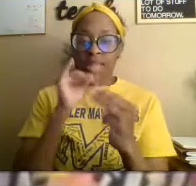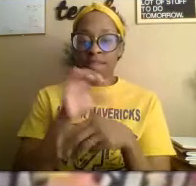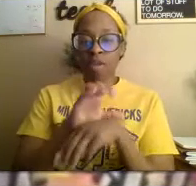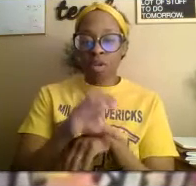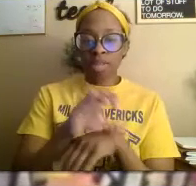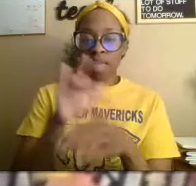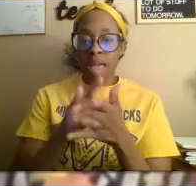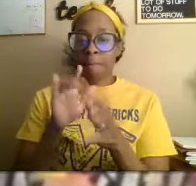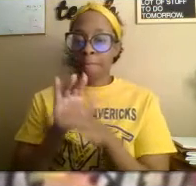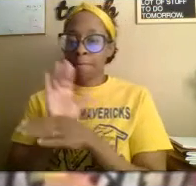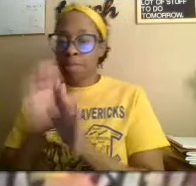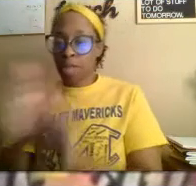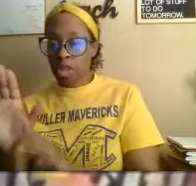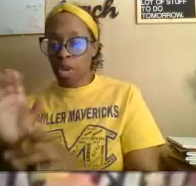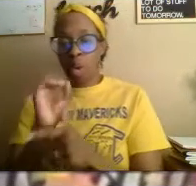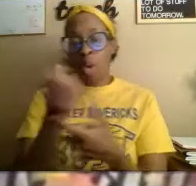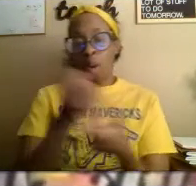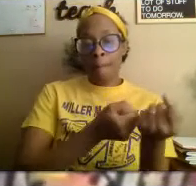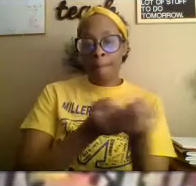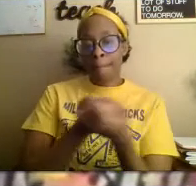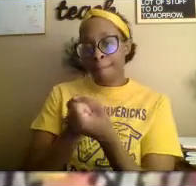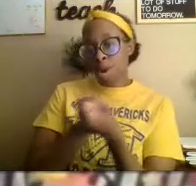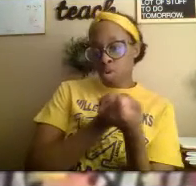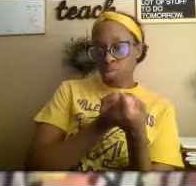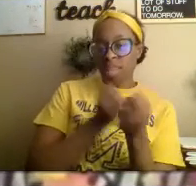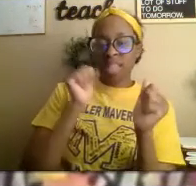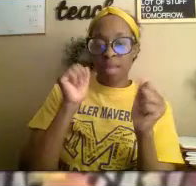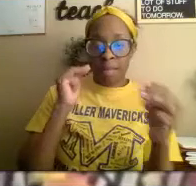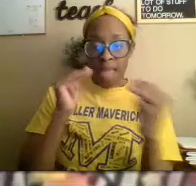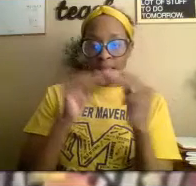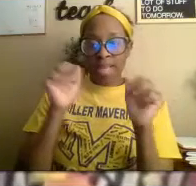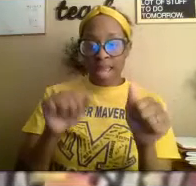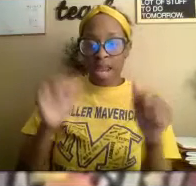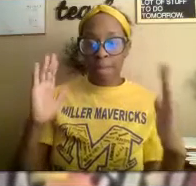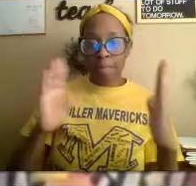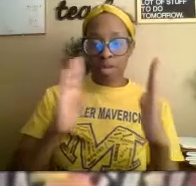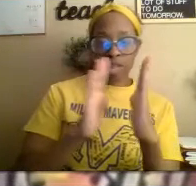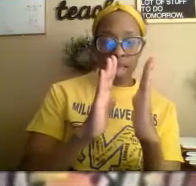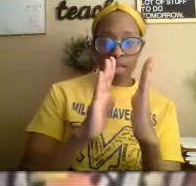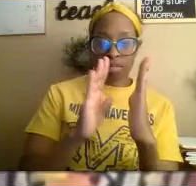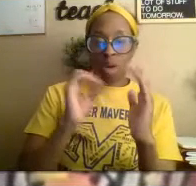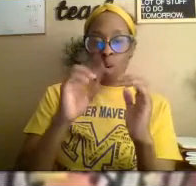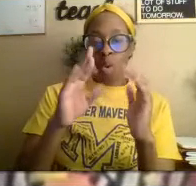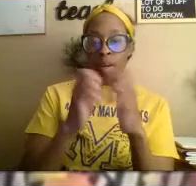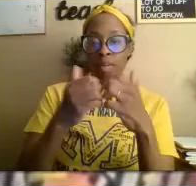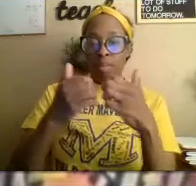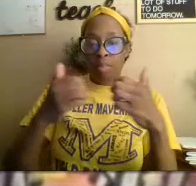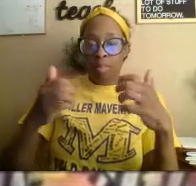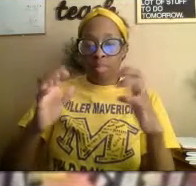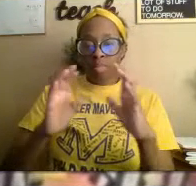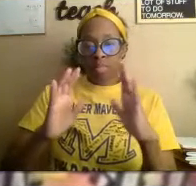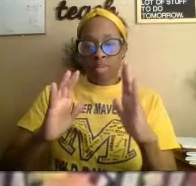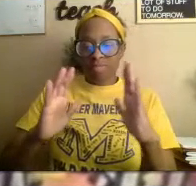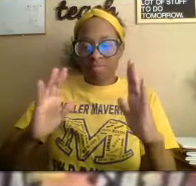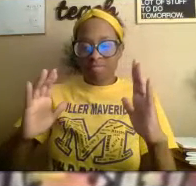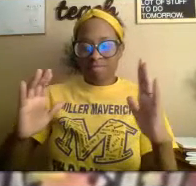can pull together or push apart magnetic substances. A magnetic substance such as